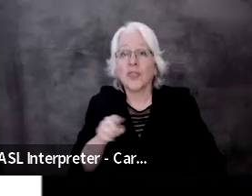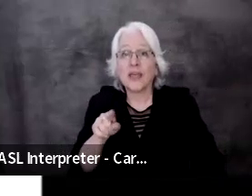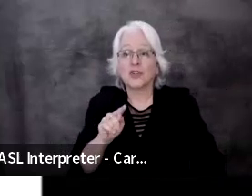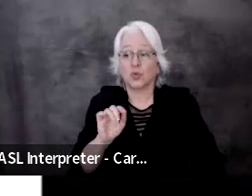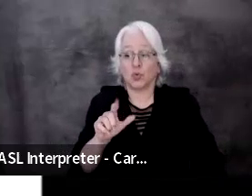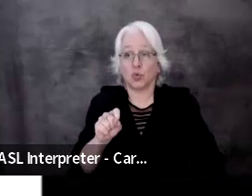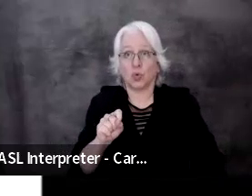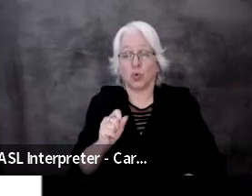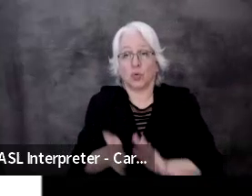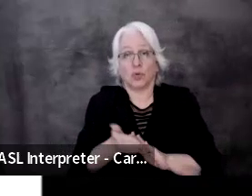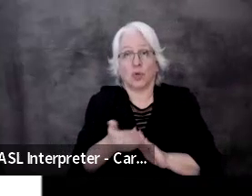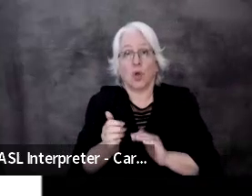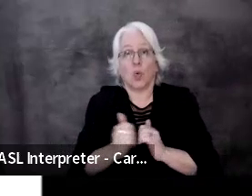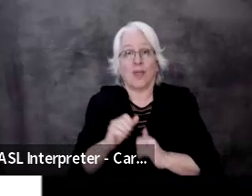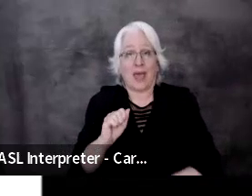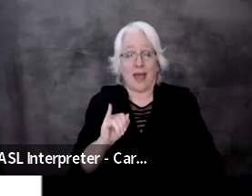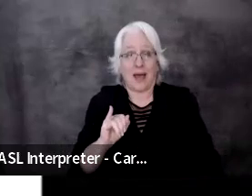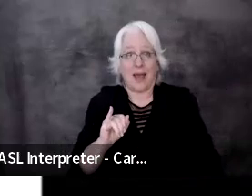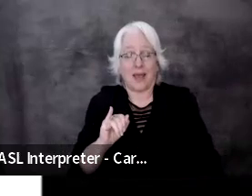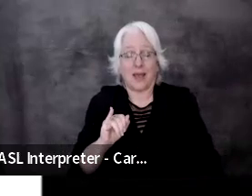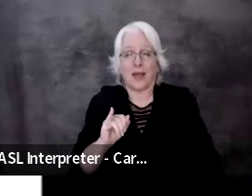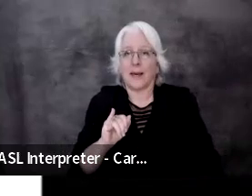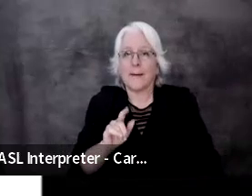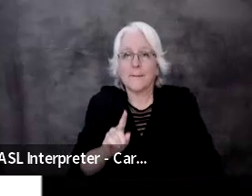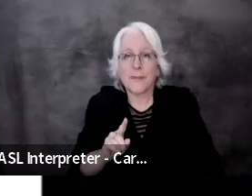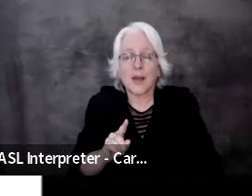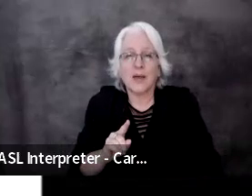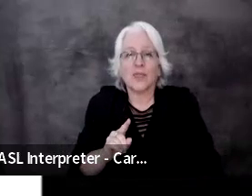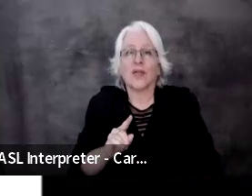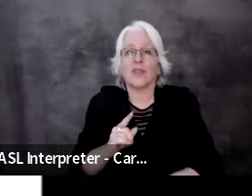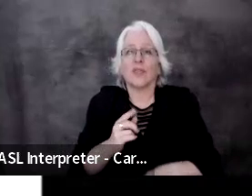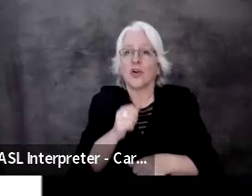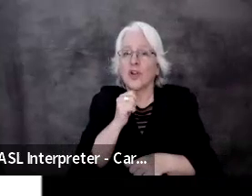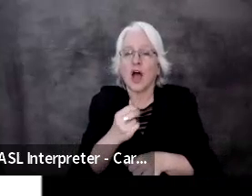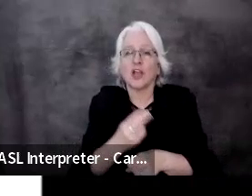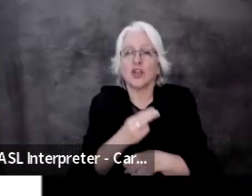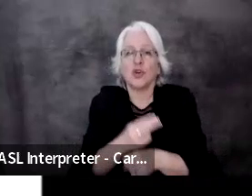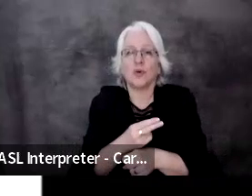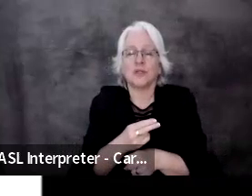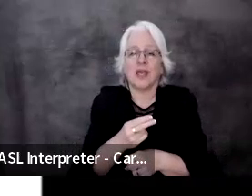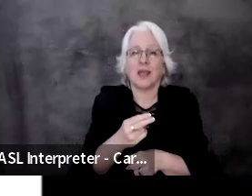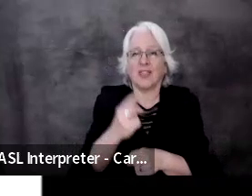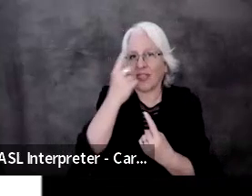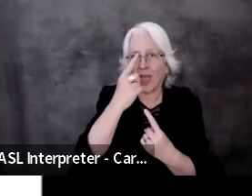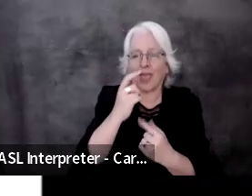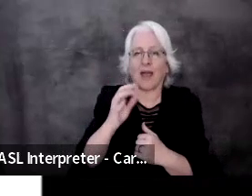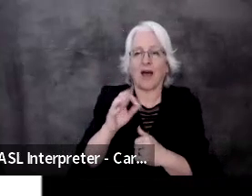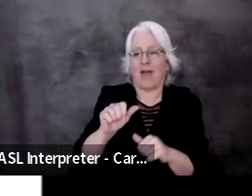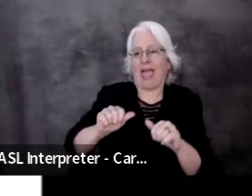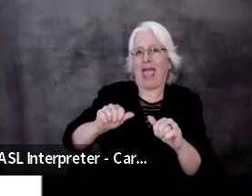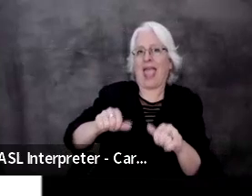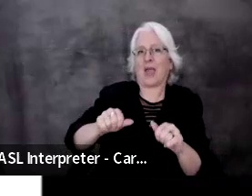tools are not being developed based on ableist thinking. So they create another